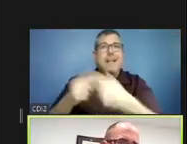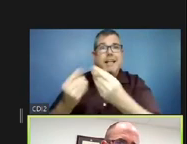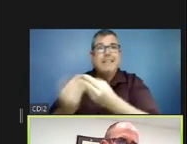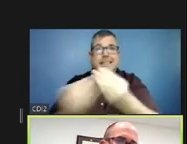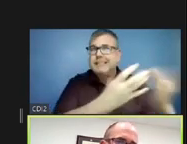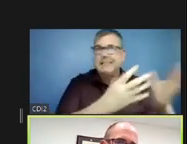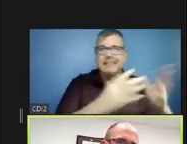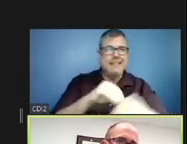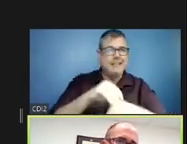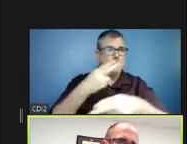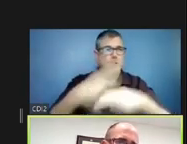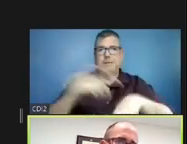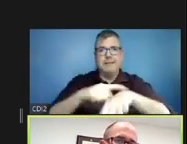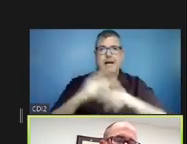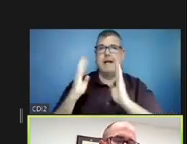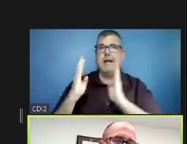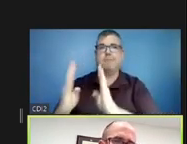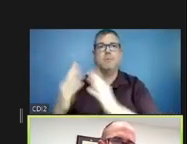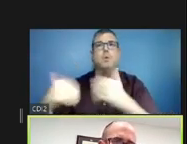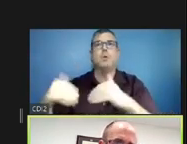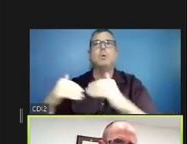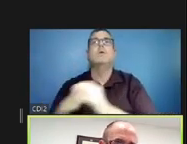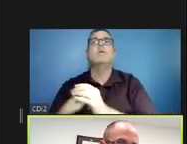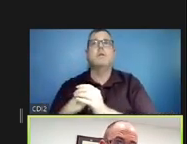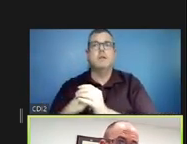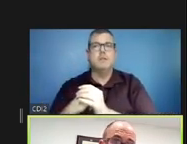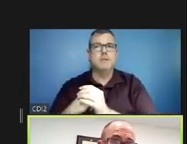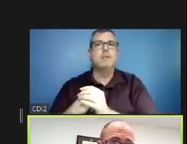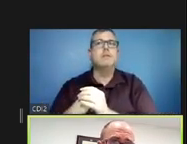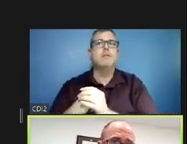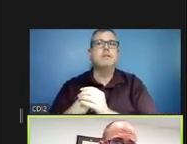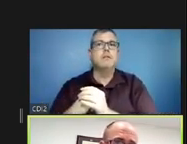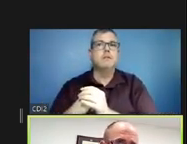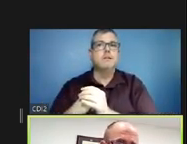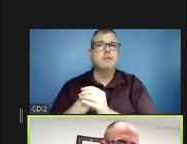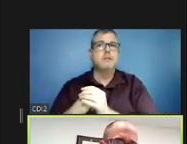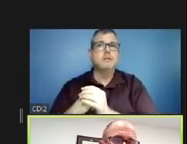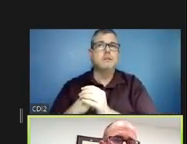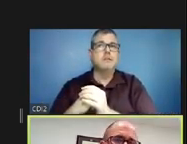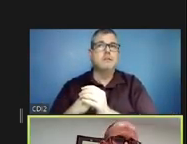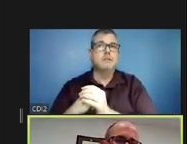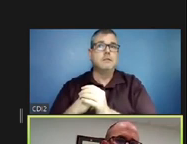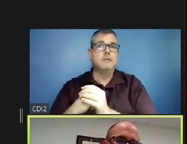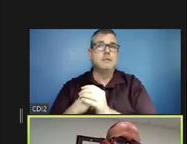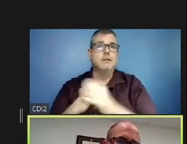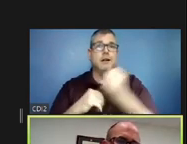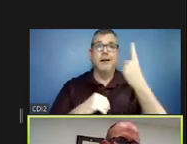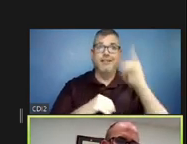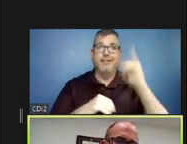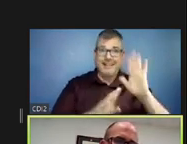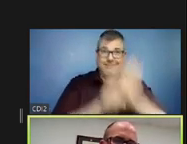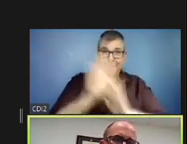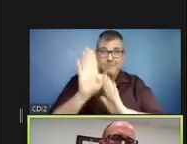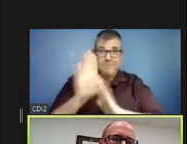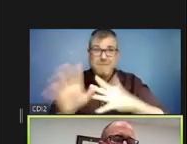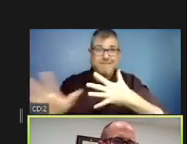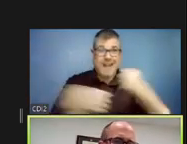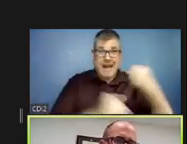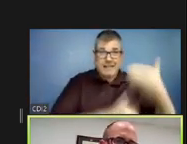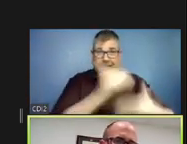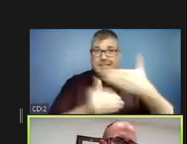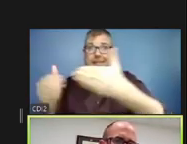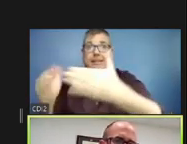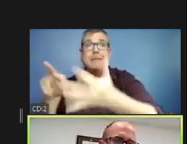quickly, it's not so much the clinical trial that was rushed. It wasn't rushed, as I was saying. It's the parallel